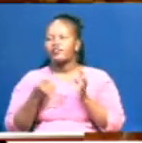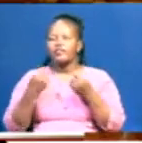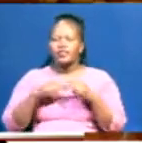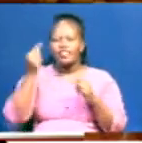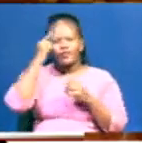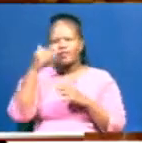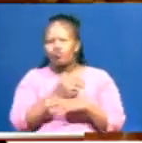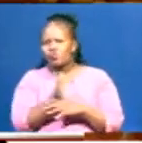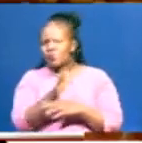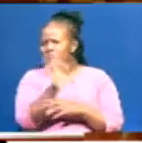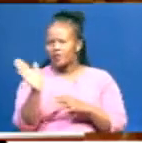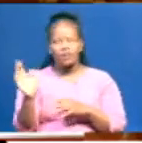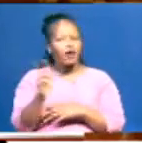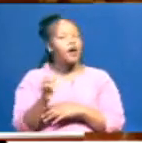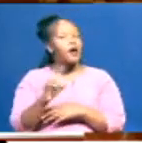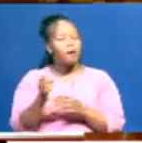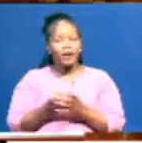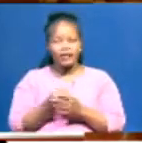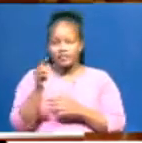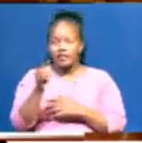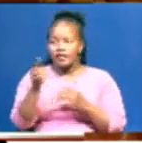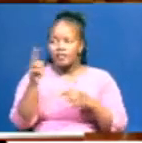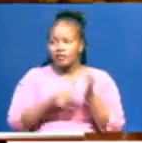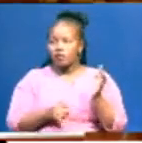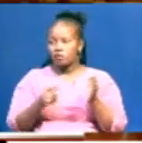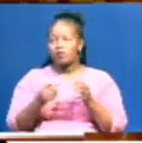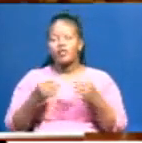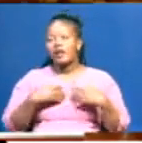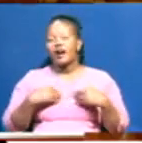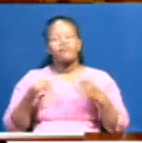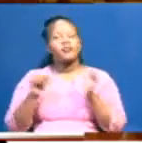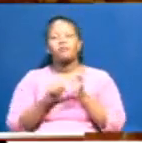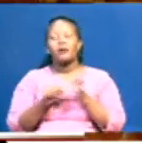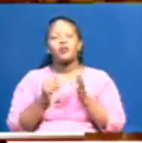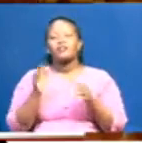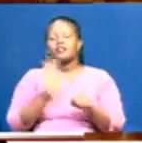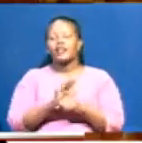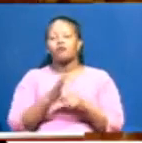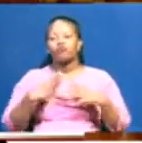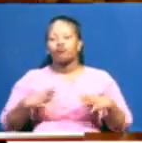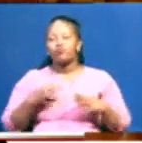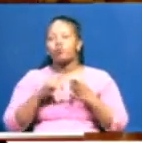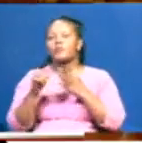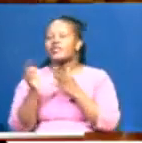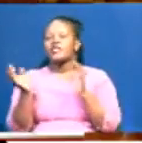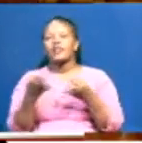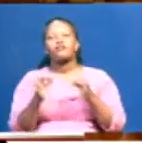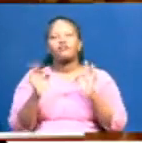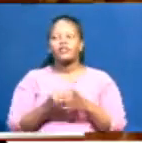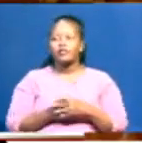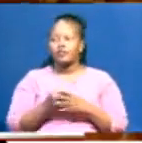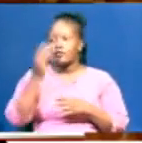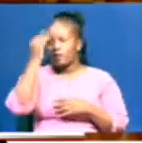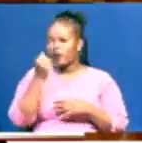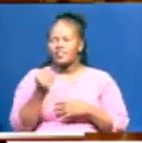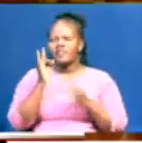that. And this is what is causing the dragon to flee, because while we are fighting on the color of the bottle, you said it is all blue, but it's